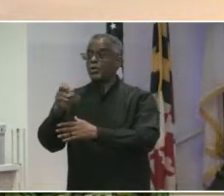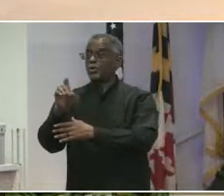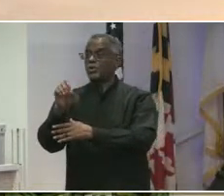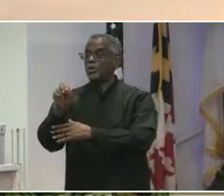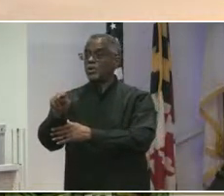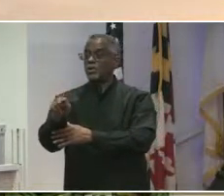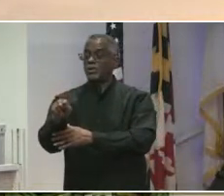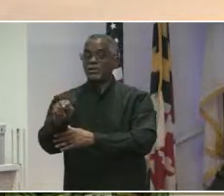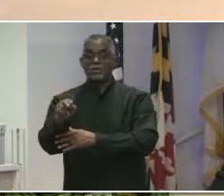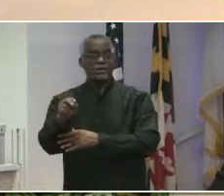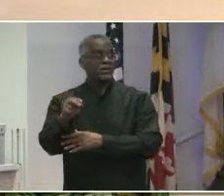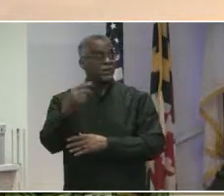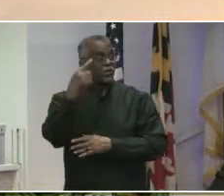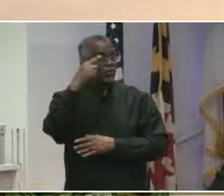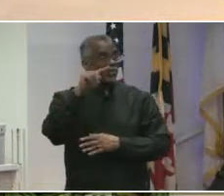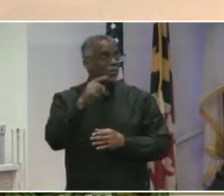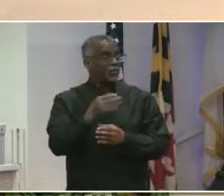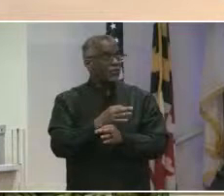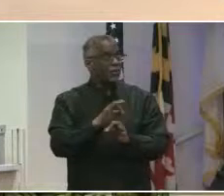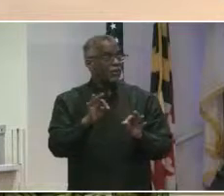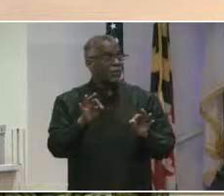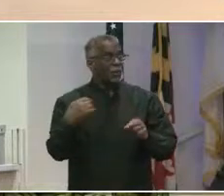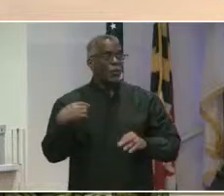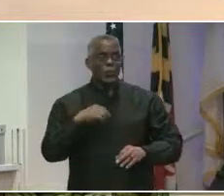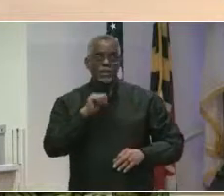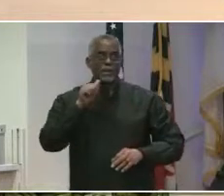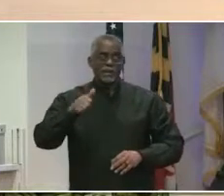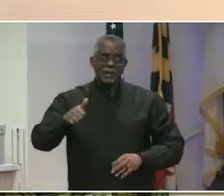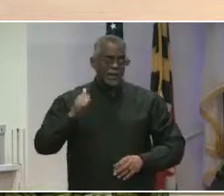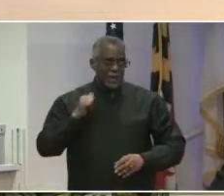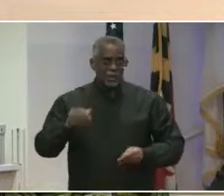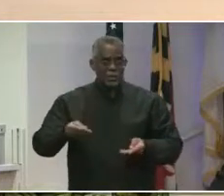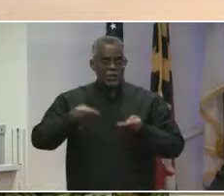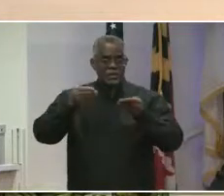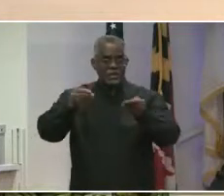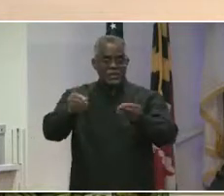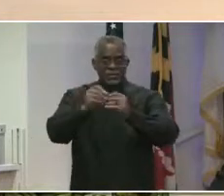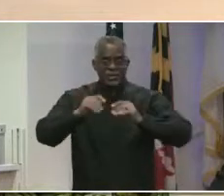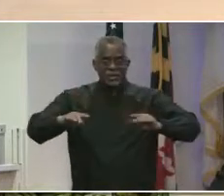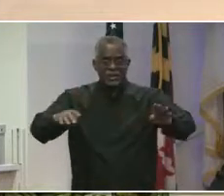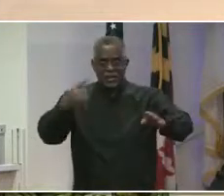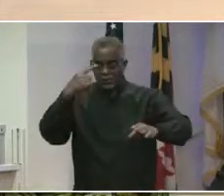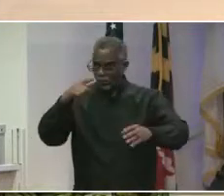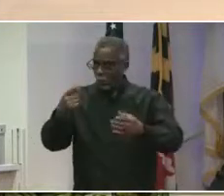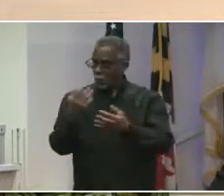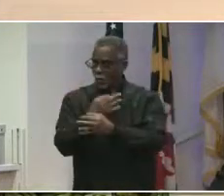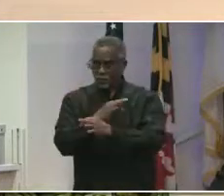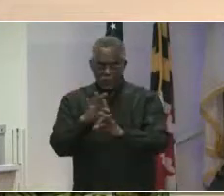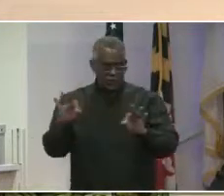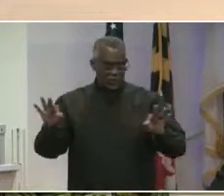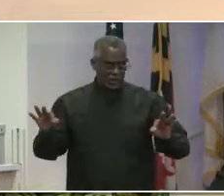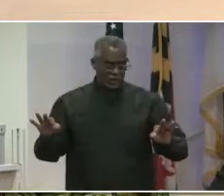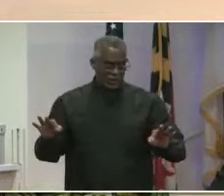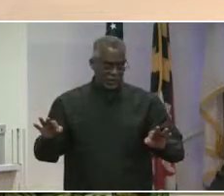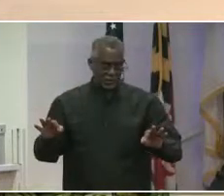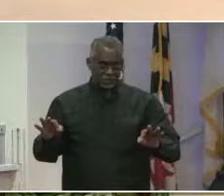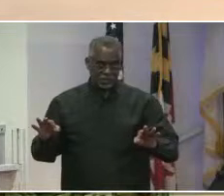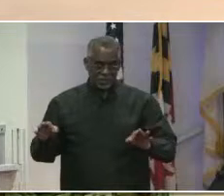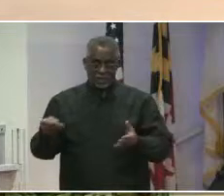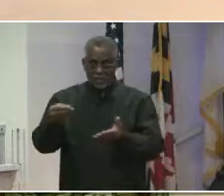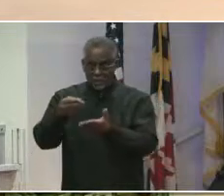We're not going to be really providing the land for free. You hear me? They're going to get, Come on, there's revenue from the